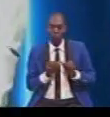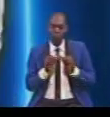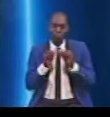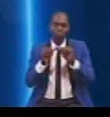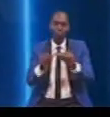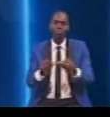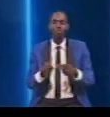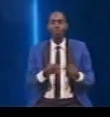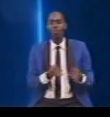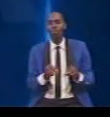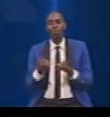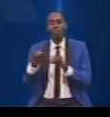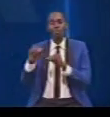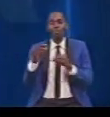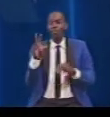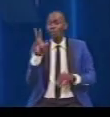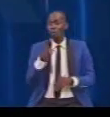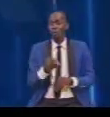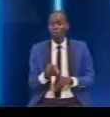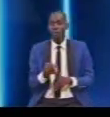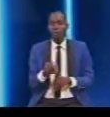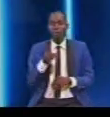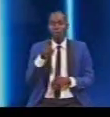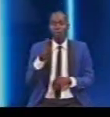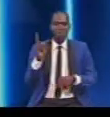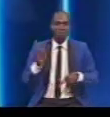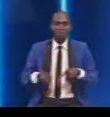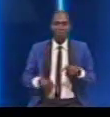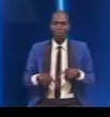moving. Now you are welcome here.